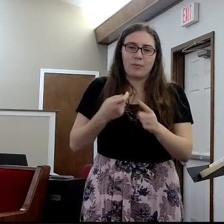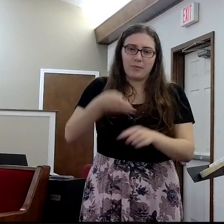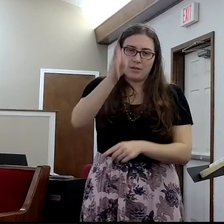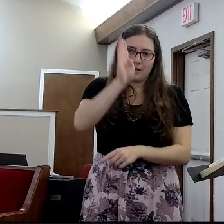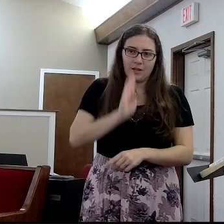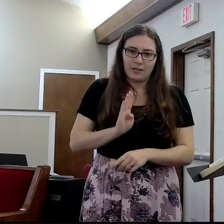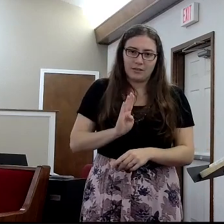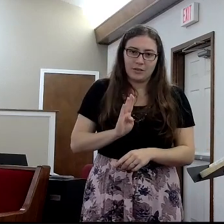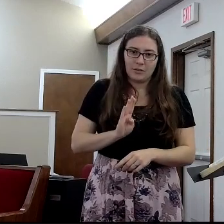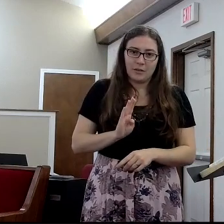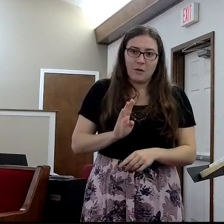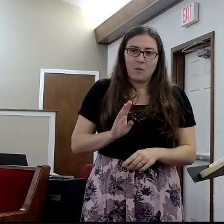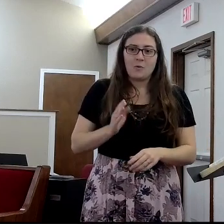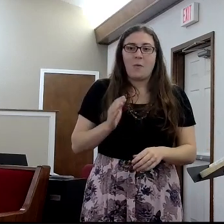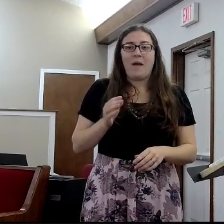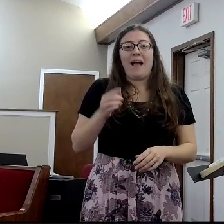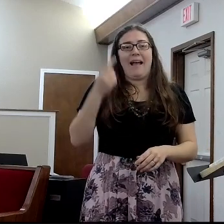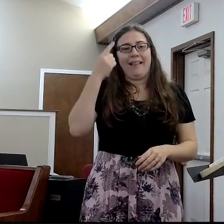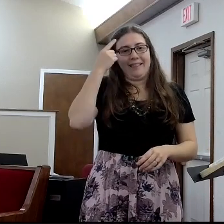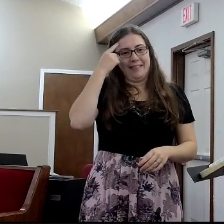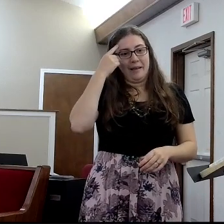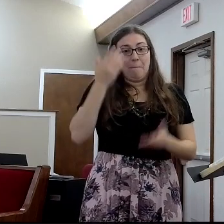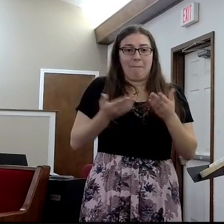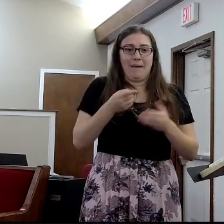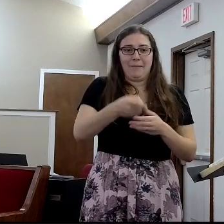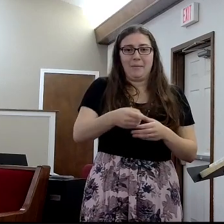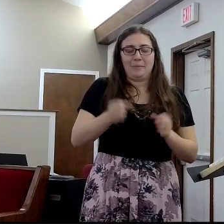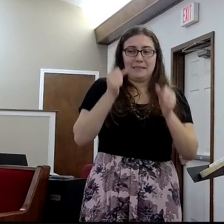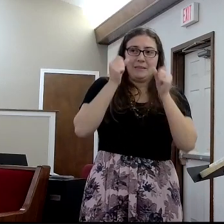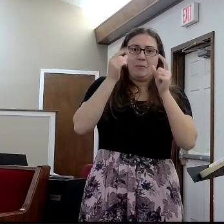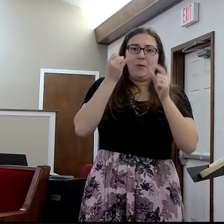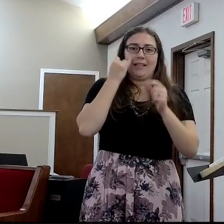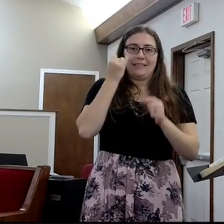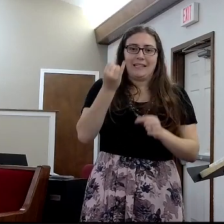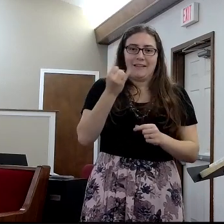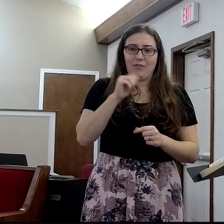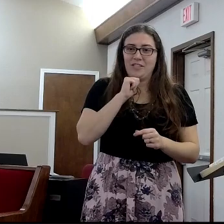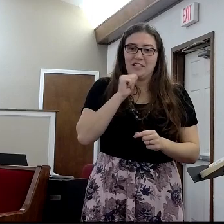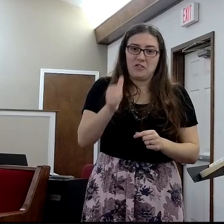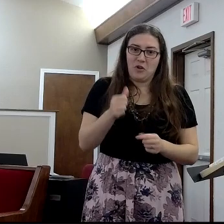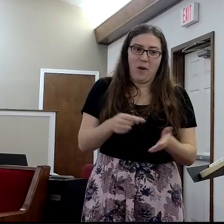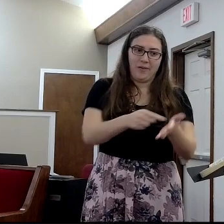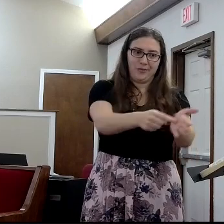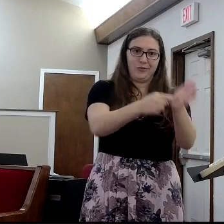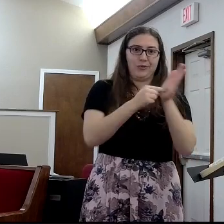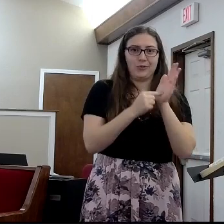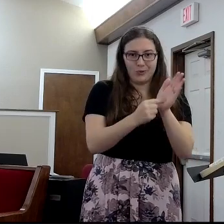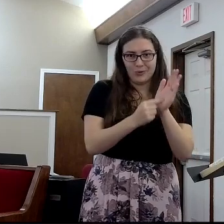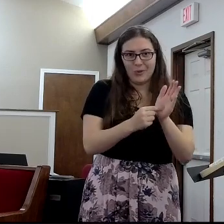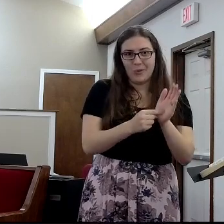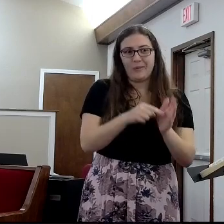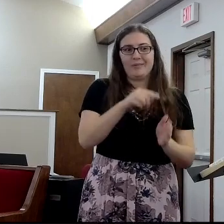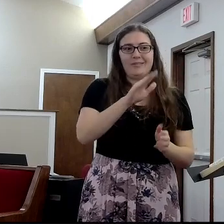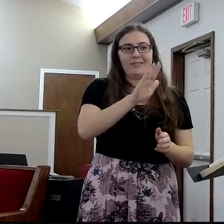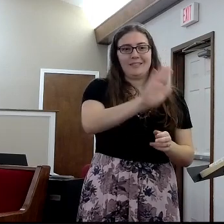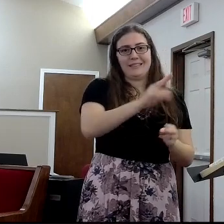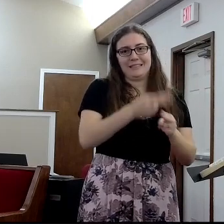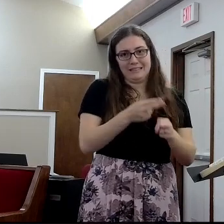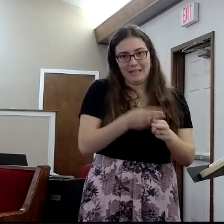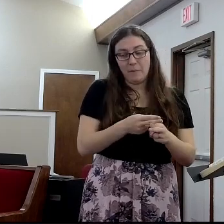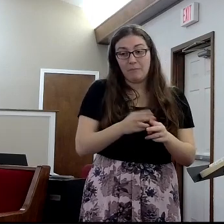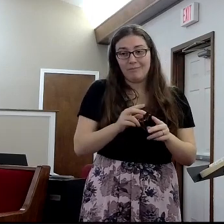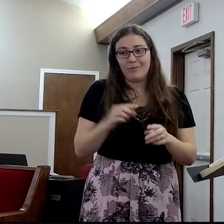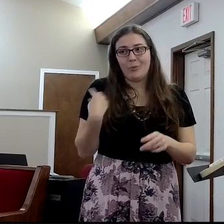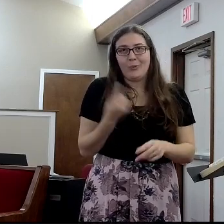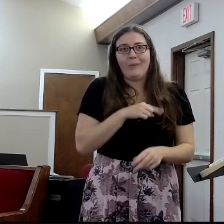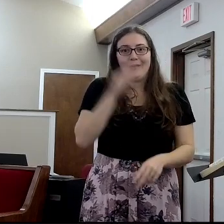more surprised had the lot not actually landed on him. But we all knew from knowing what we know of Jonah running from the Lord, that the